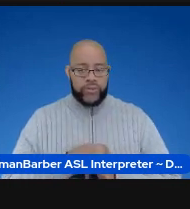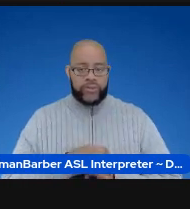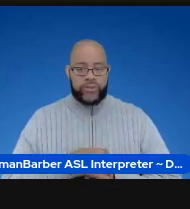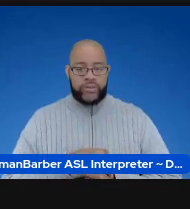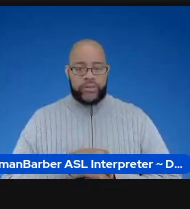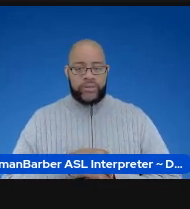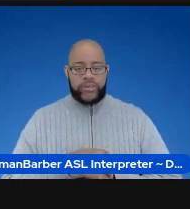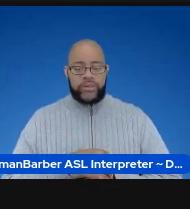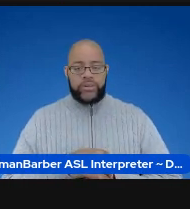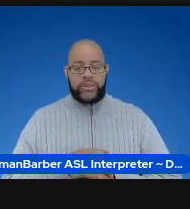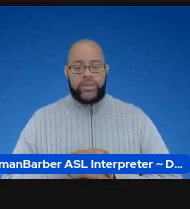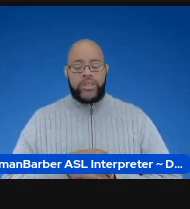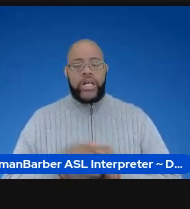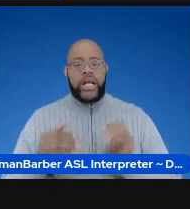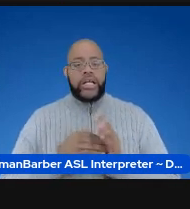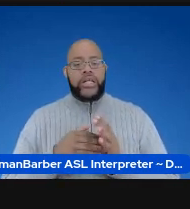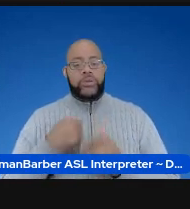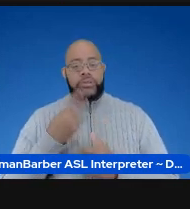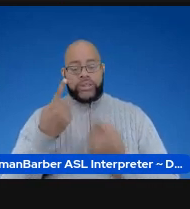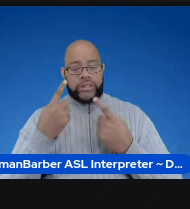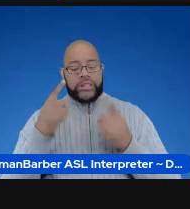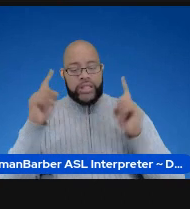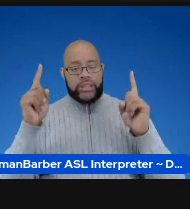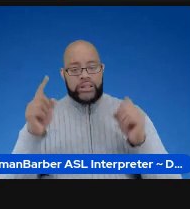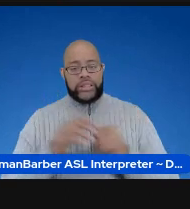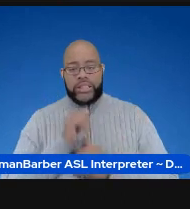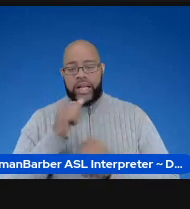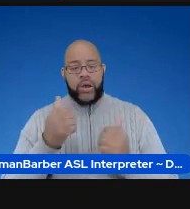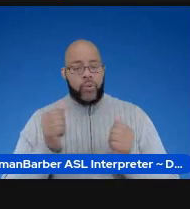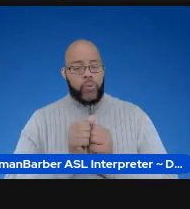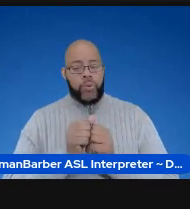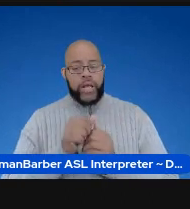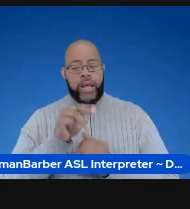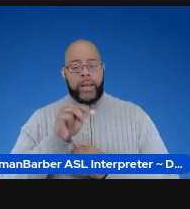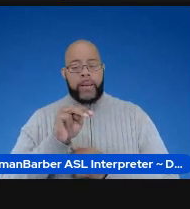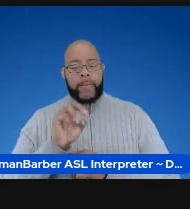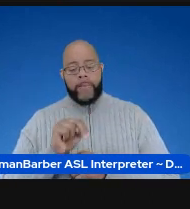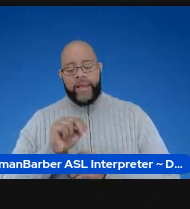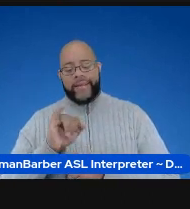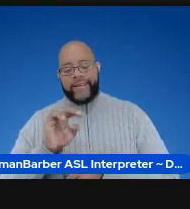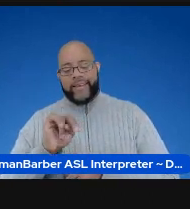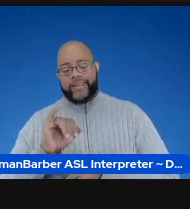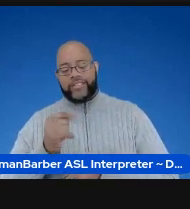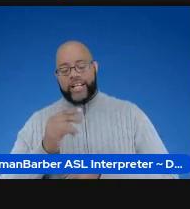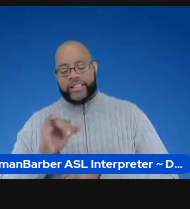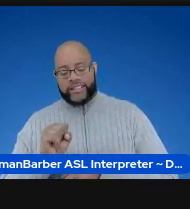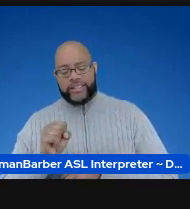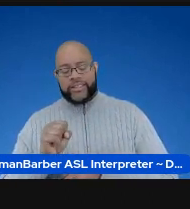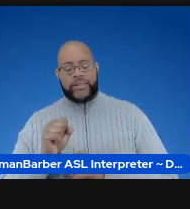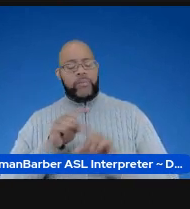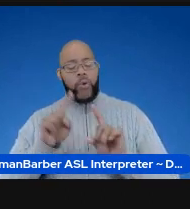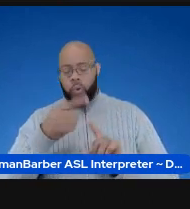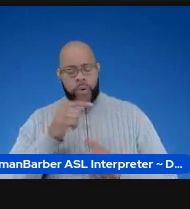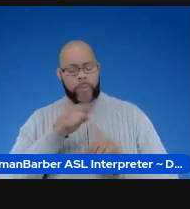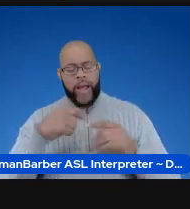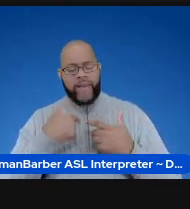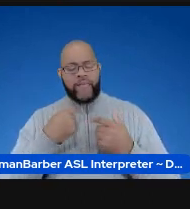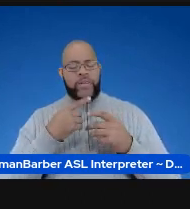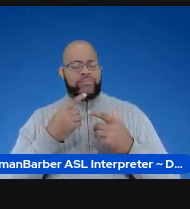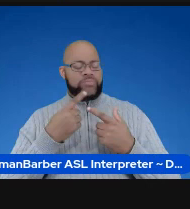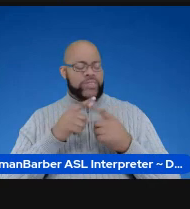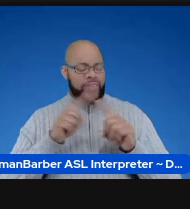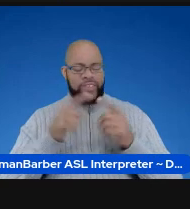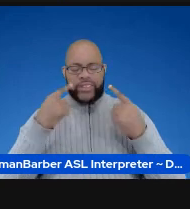Again, we have seen success not just with meningitis, but there has been vaccine success over the years with measles,